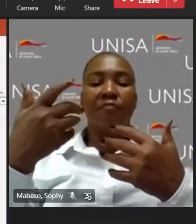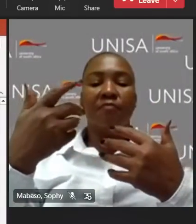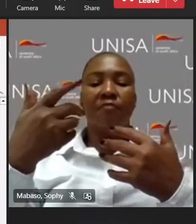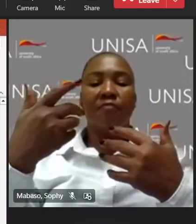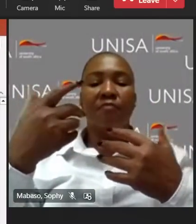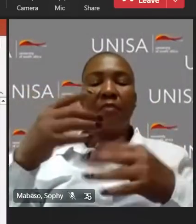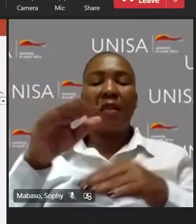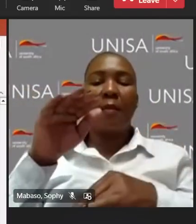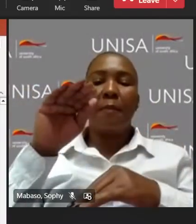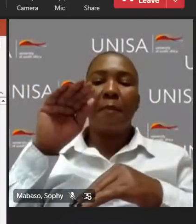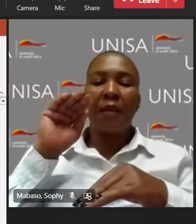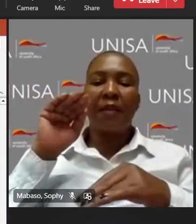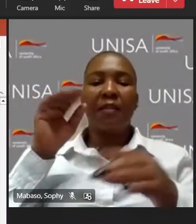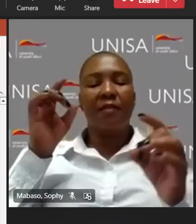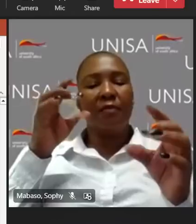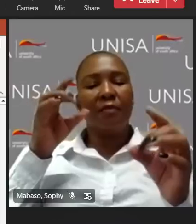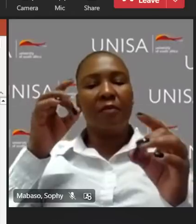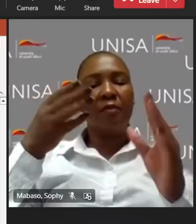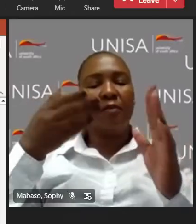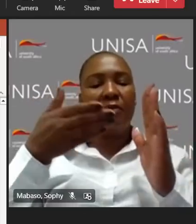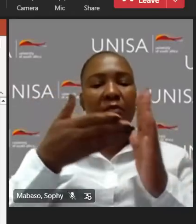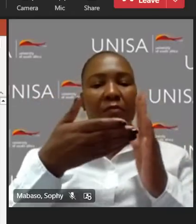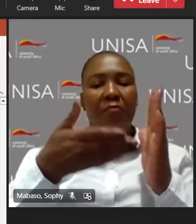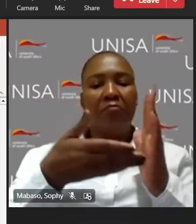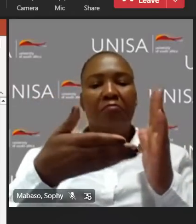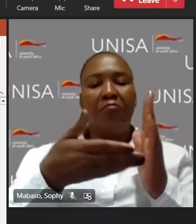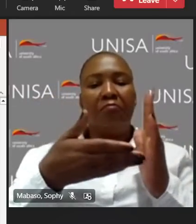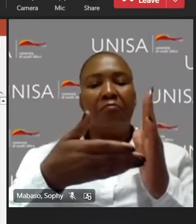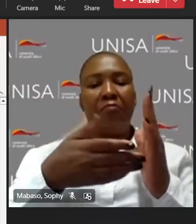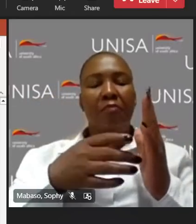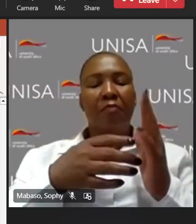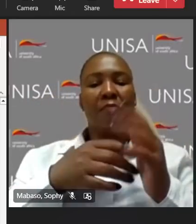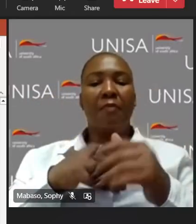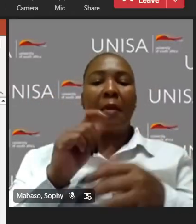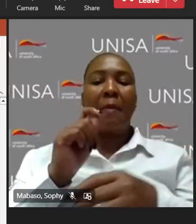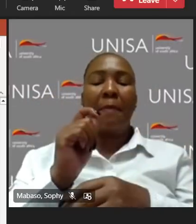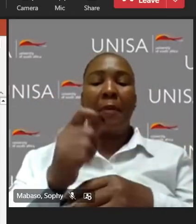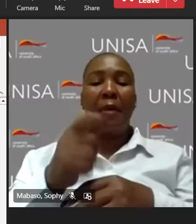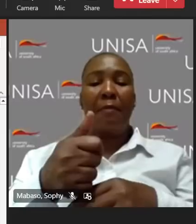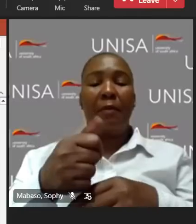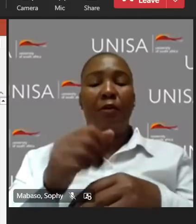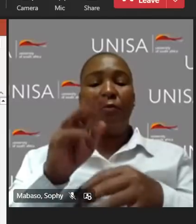banking details, payment method. You'll find them all there